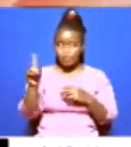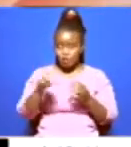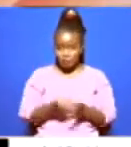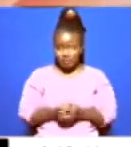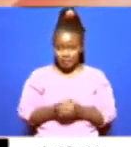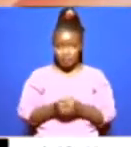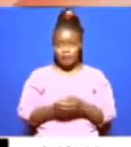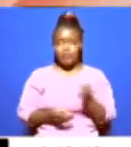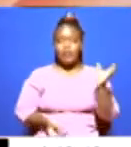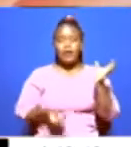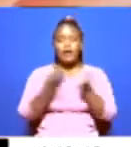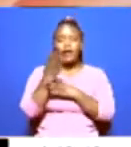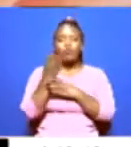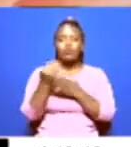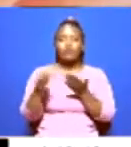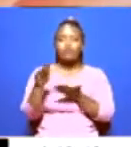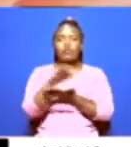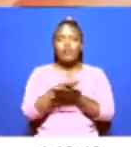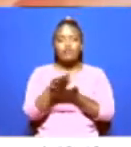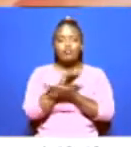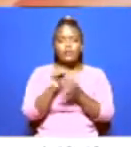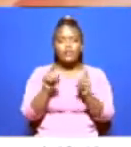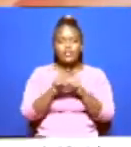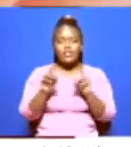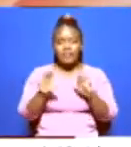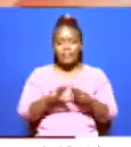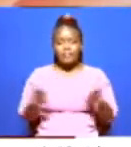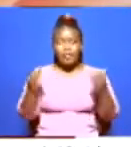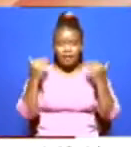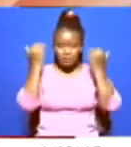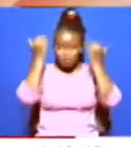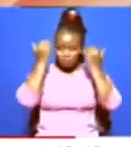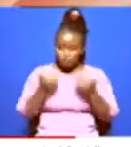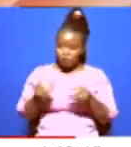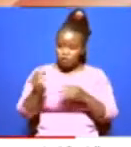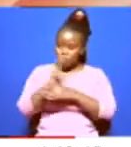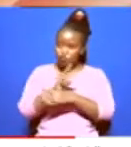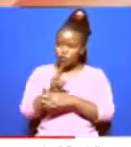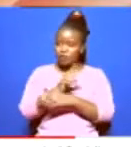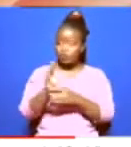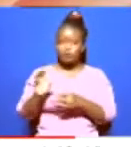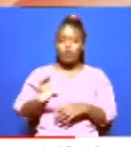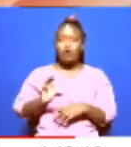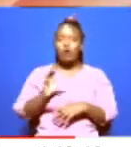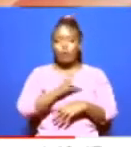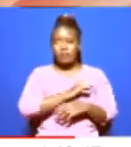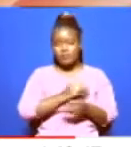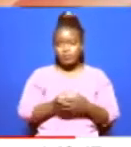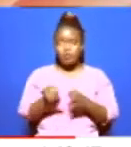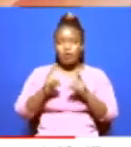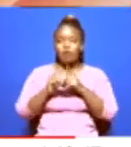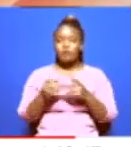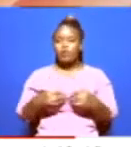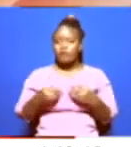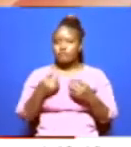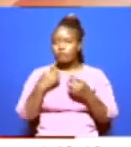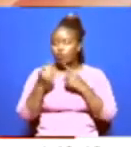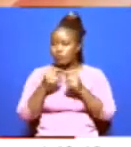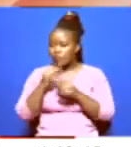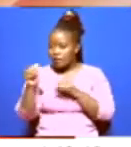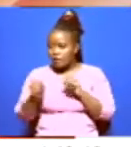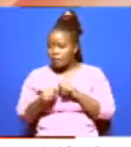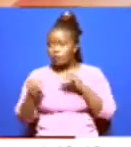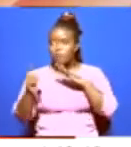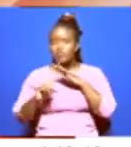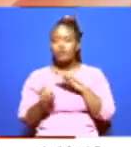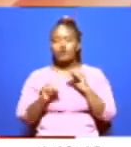of the Environment and Land Court Users Committee. She has been able to touch on the Ministry of Land reforms underway,